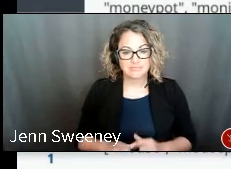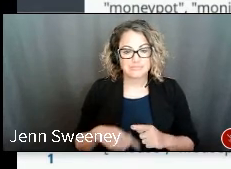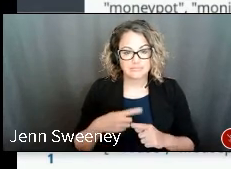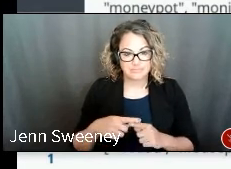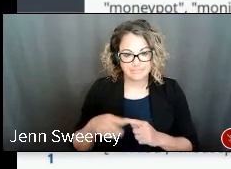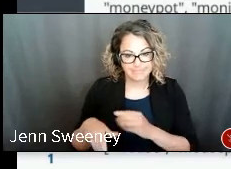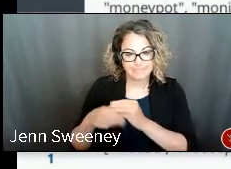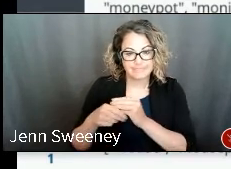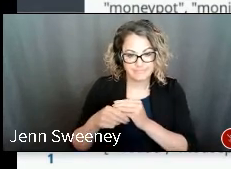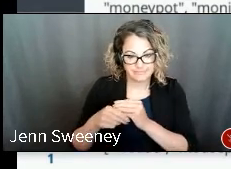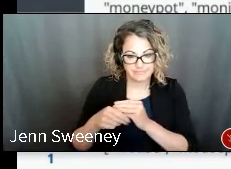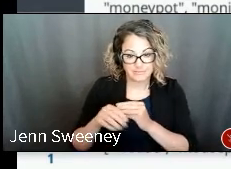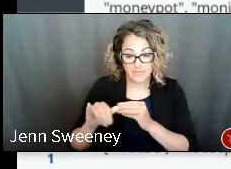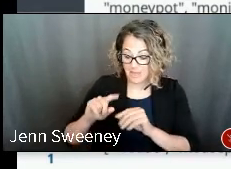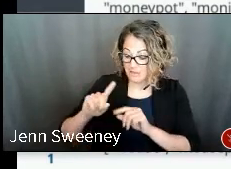the query results.